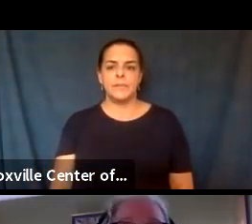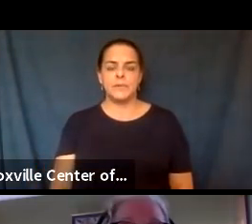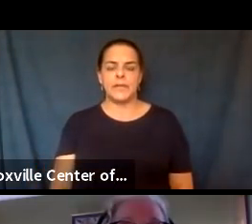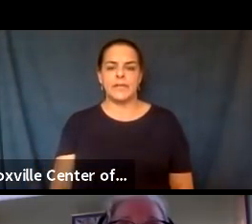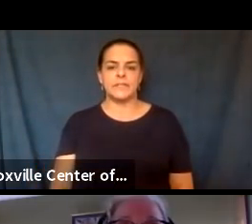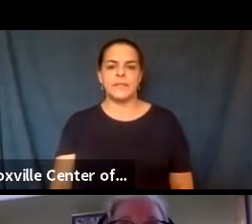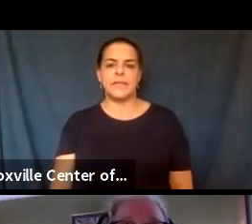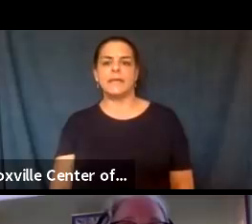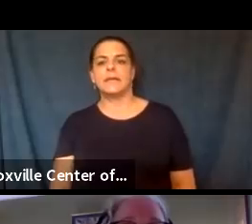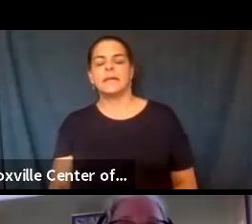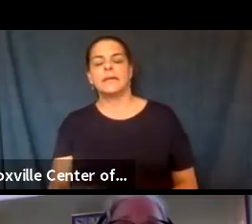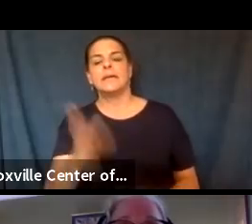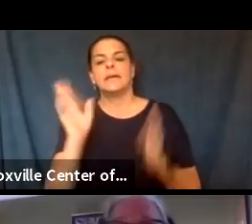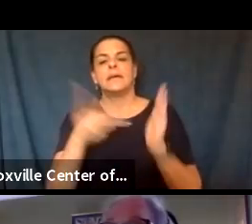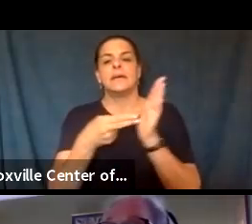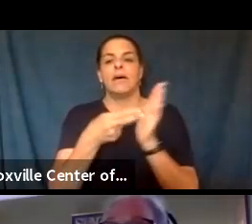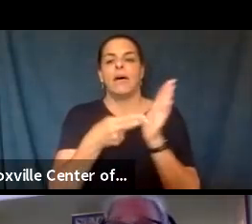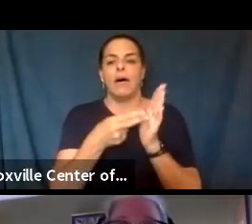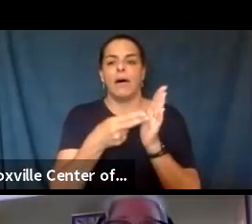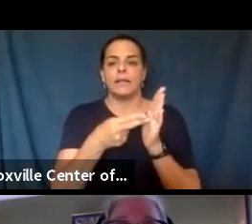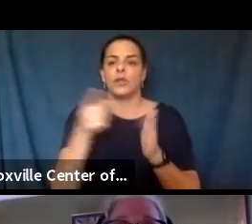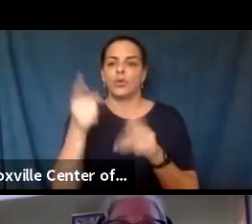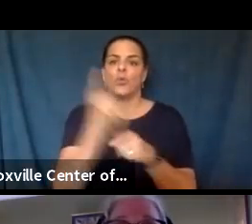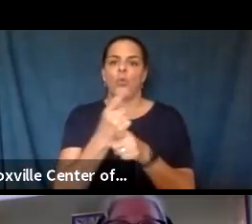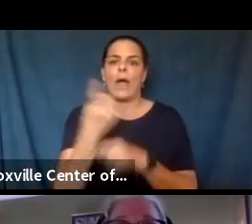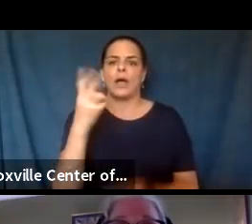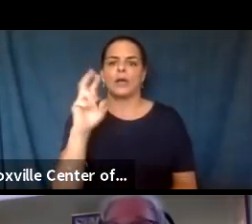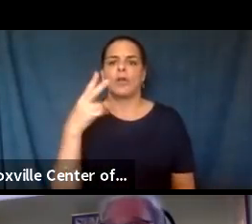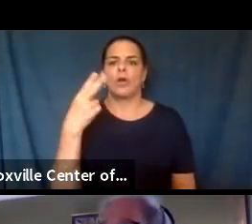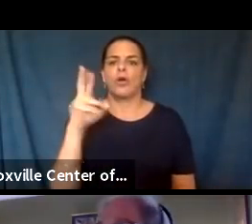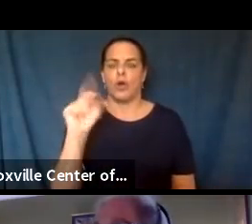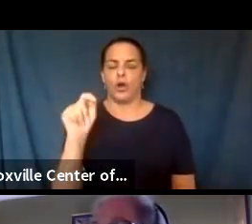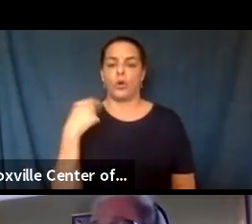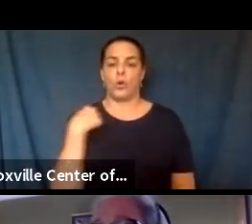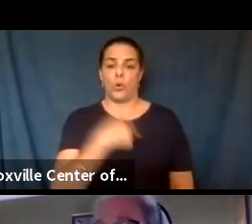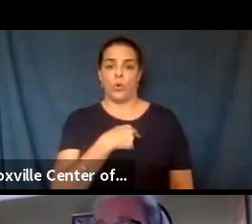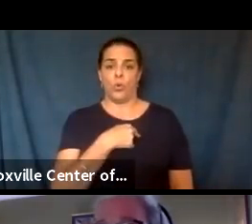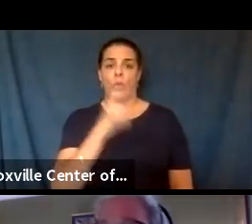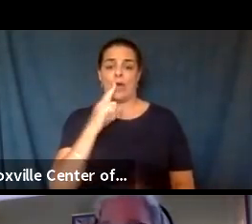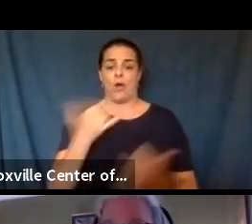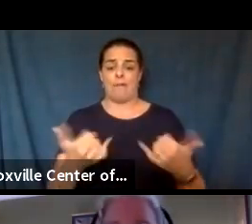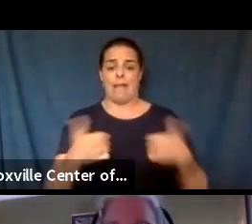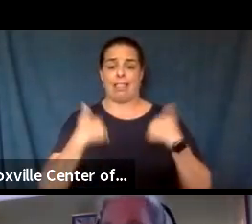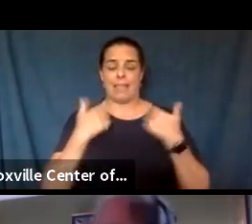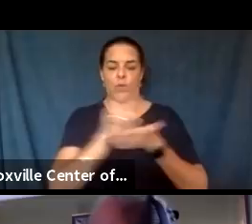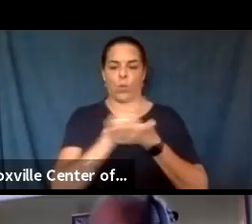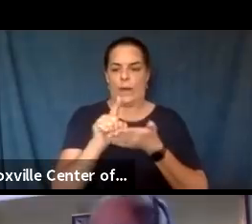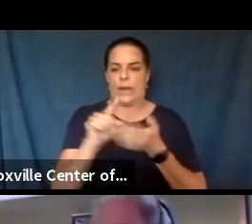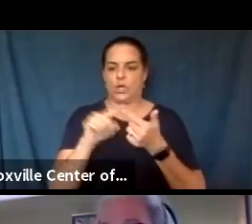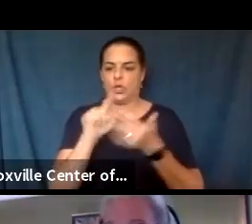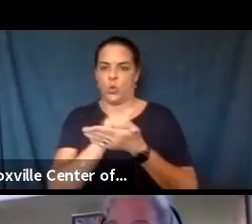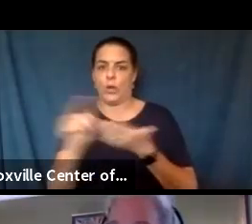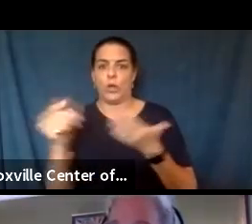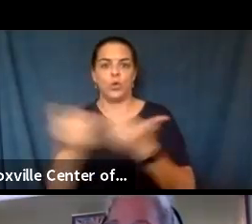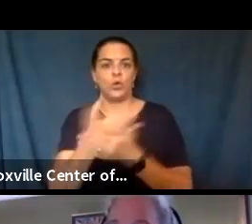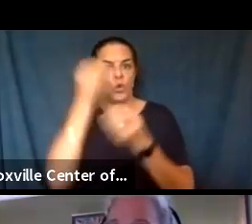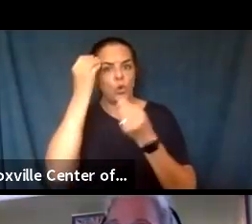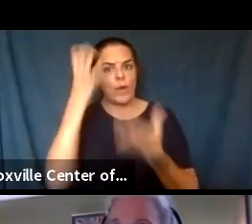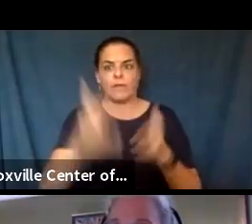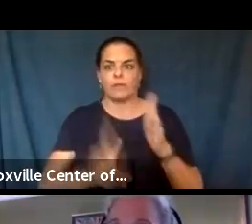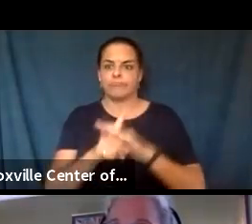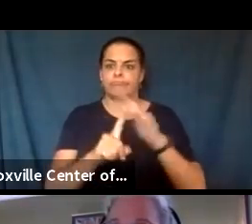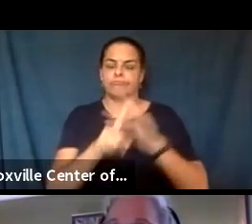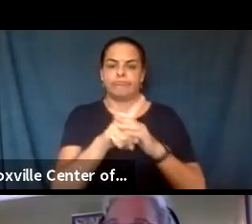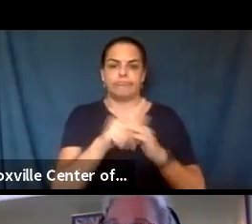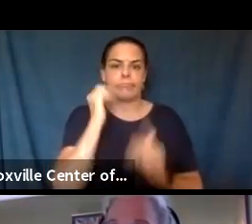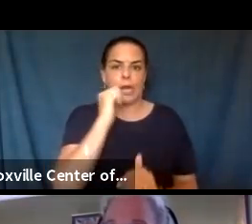I'll just say one thing. You know, you're right, Dr. Hurt. We are living week to week with new information coming in, where